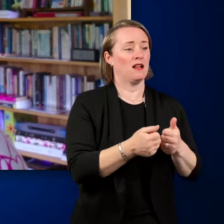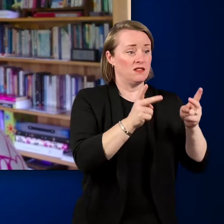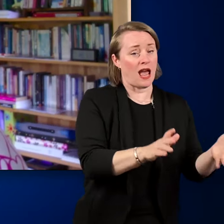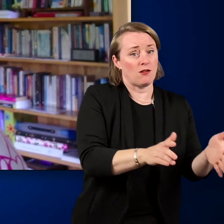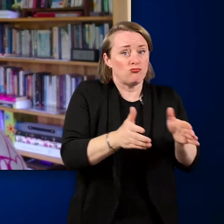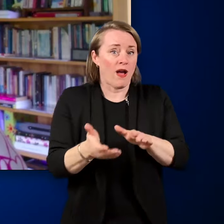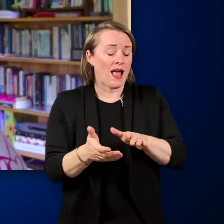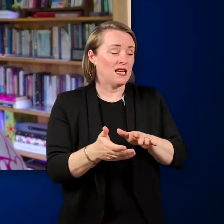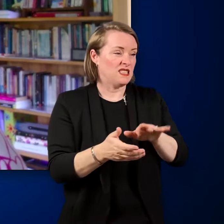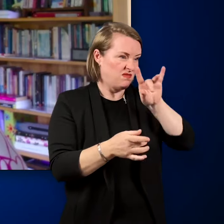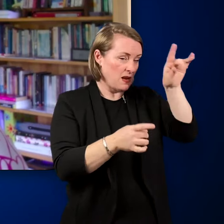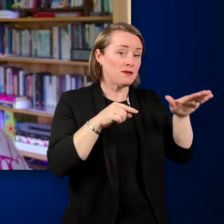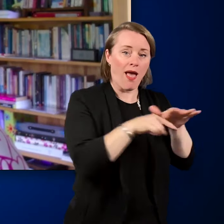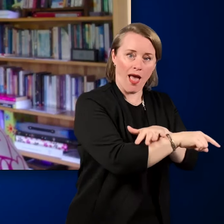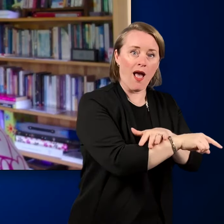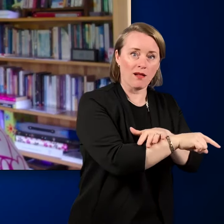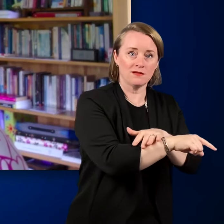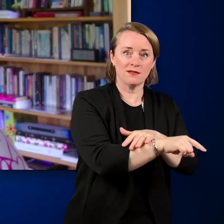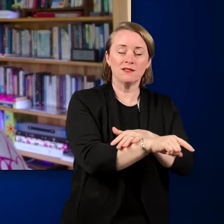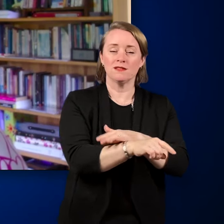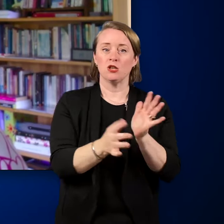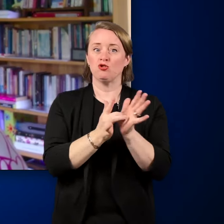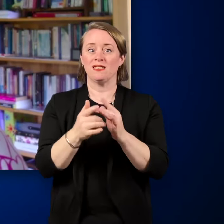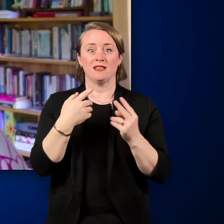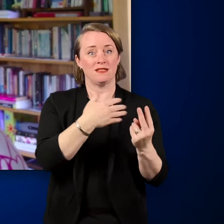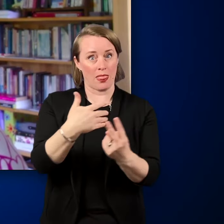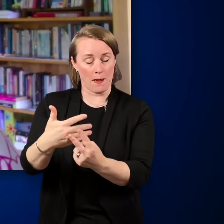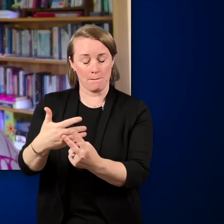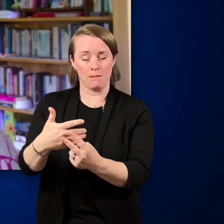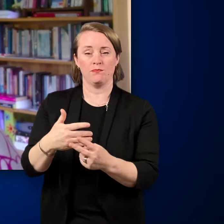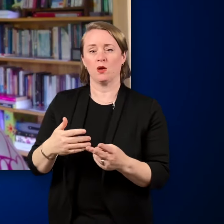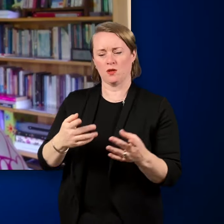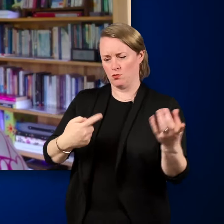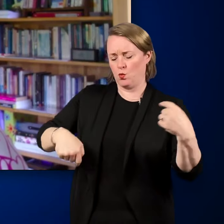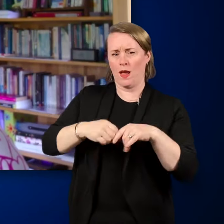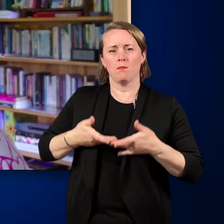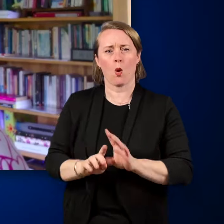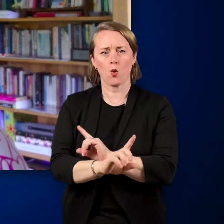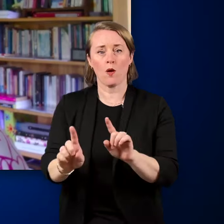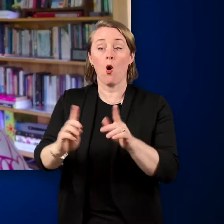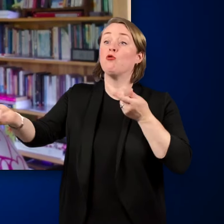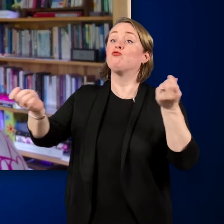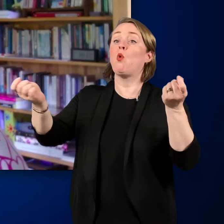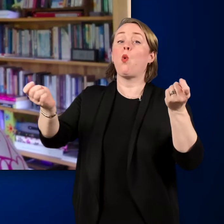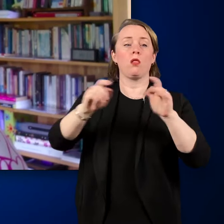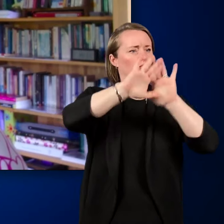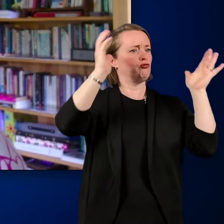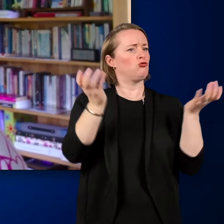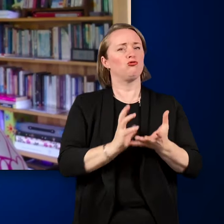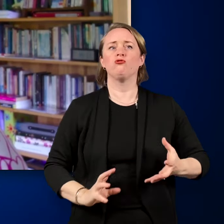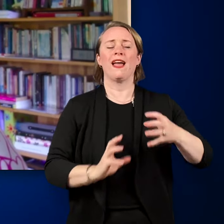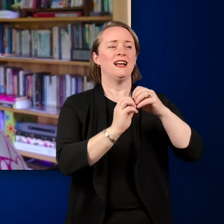out demons. Bill Johnson says, we were born to rule. Rule over creation,